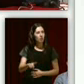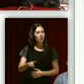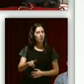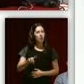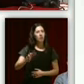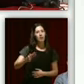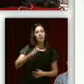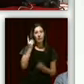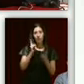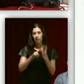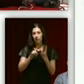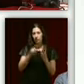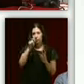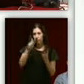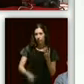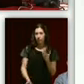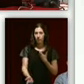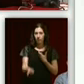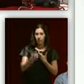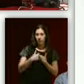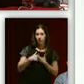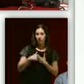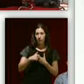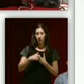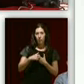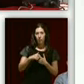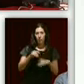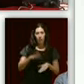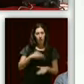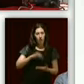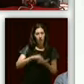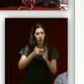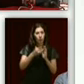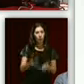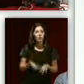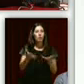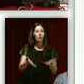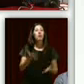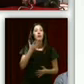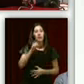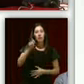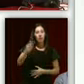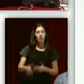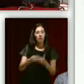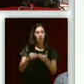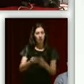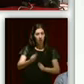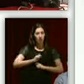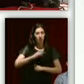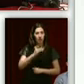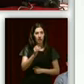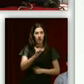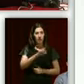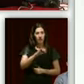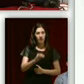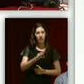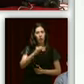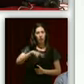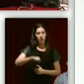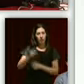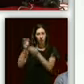idea came from the third part of the puzzle, one user. The user